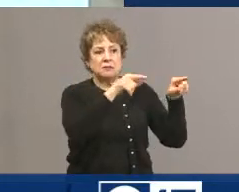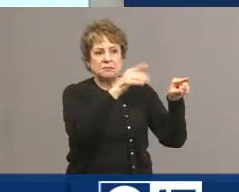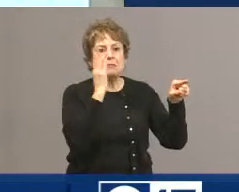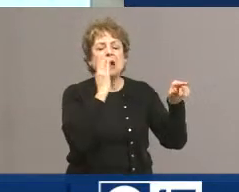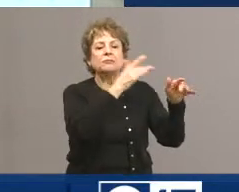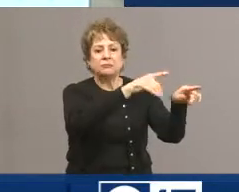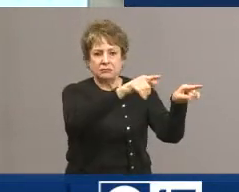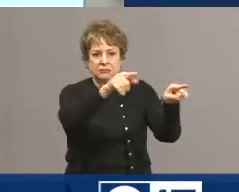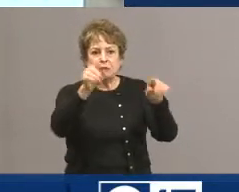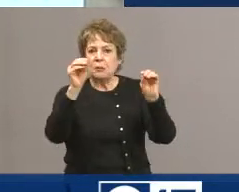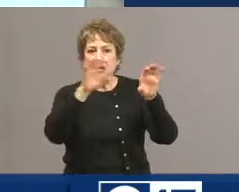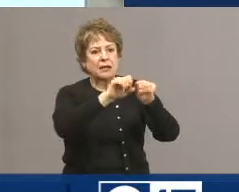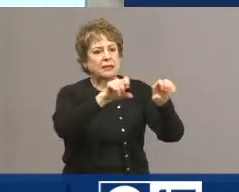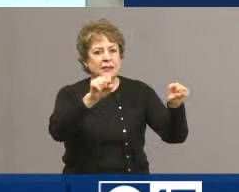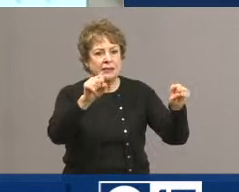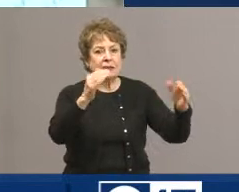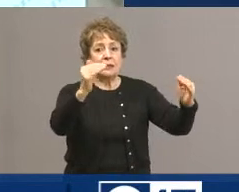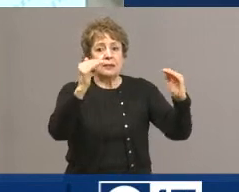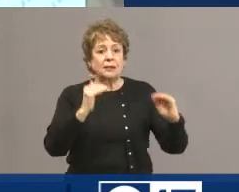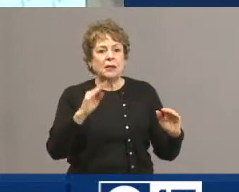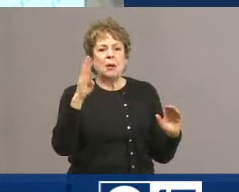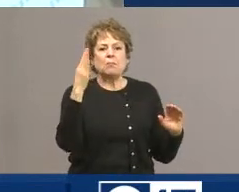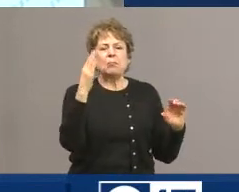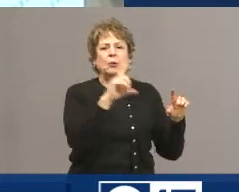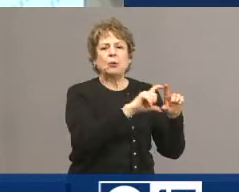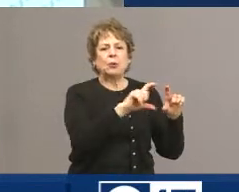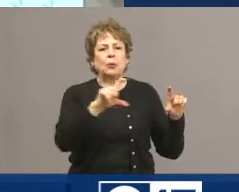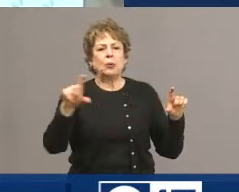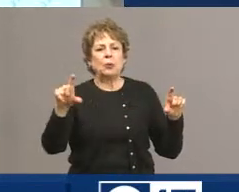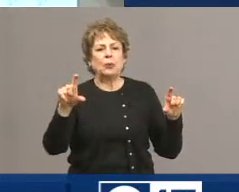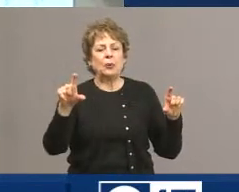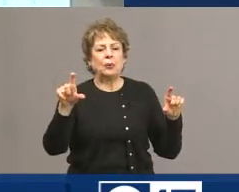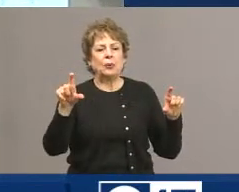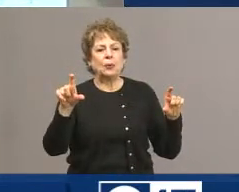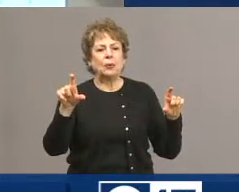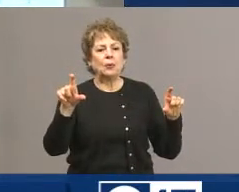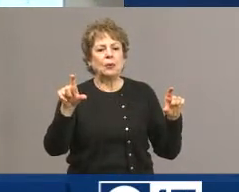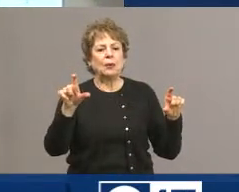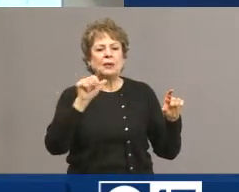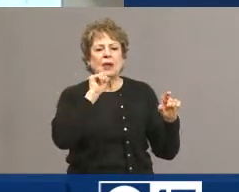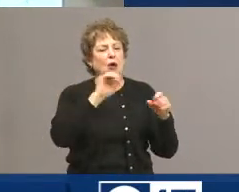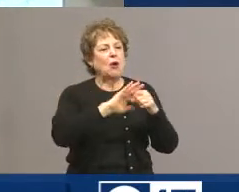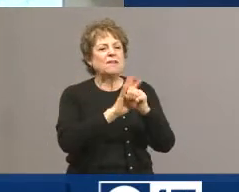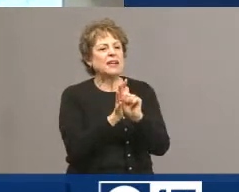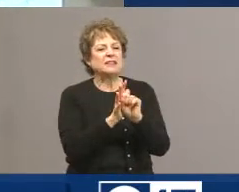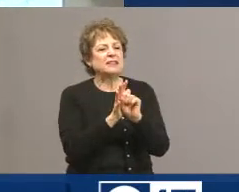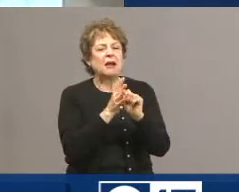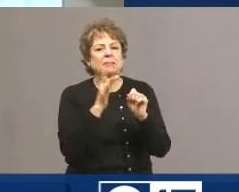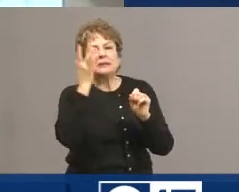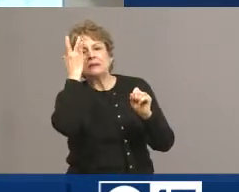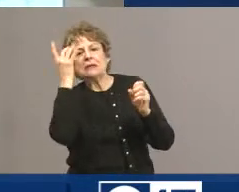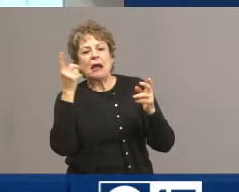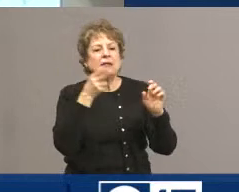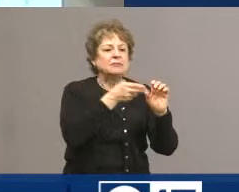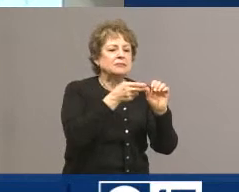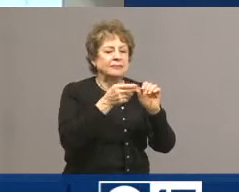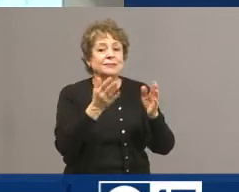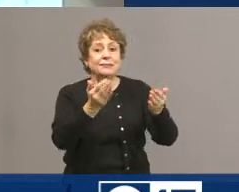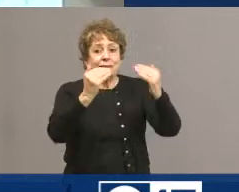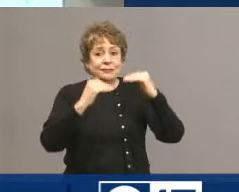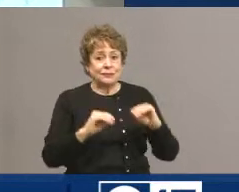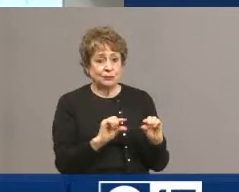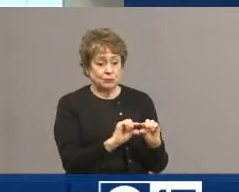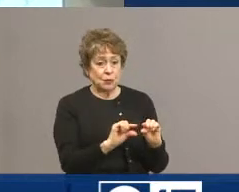COVID-19. And gold represents COVID-19 patients. So you can see an increase in the use of